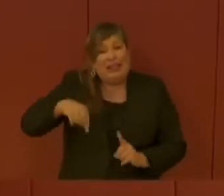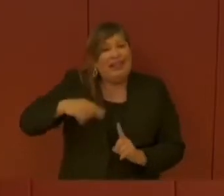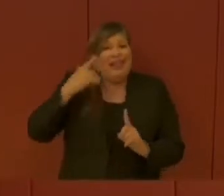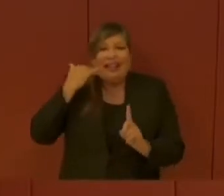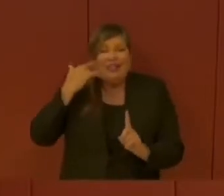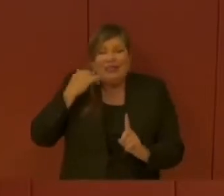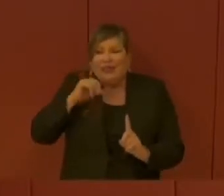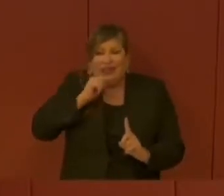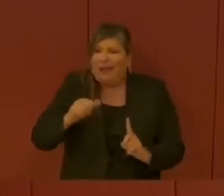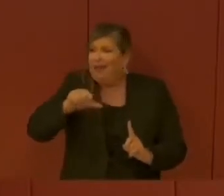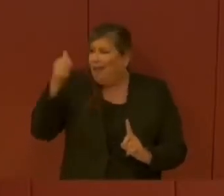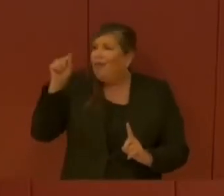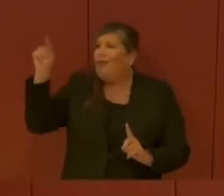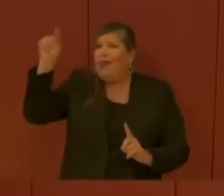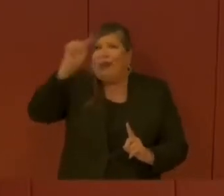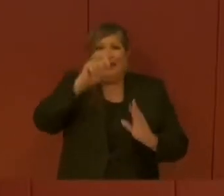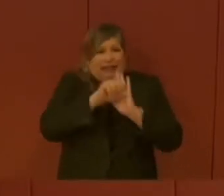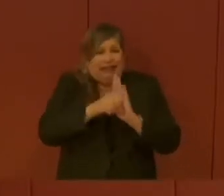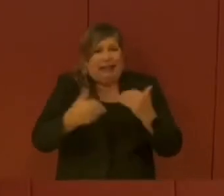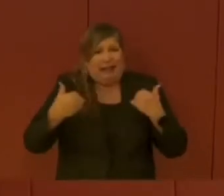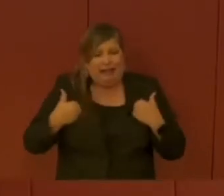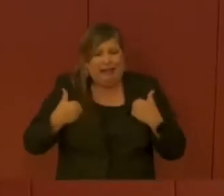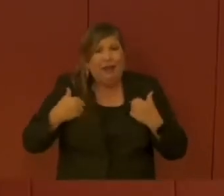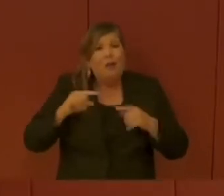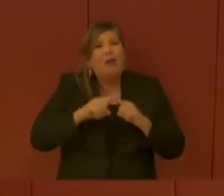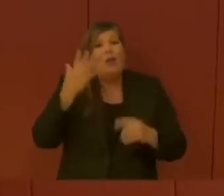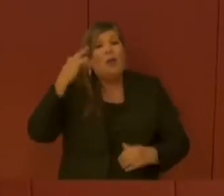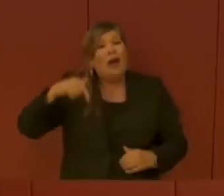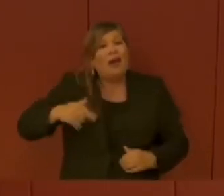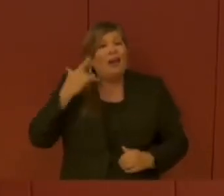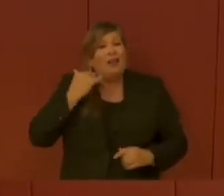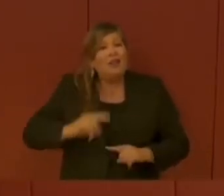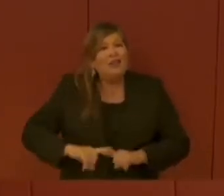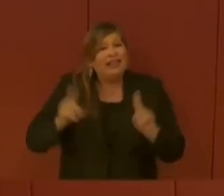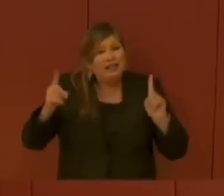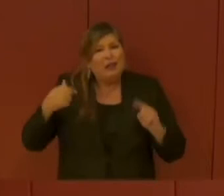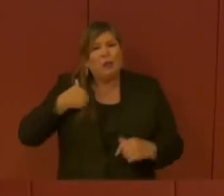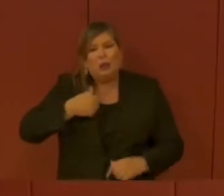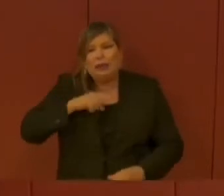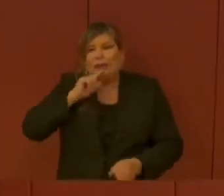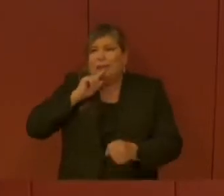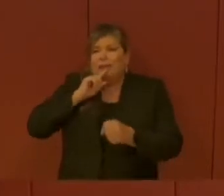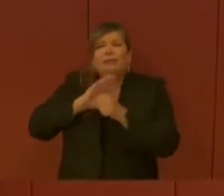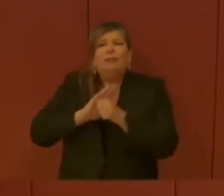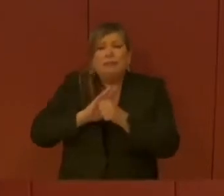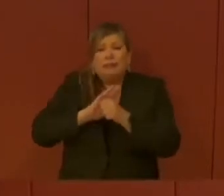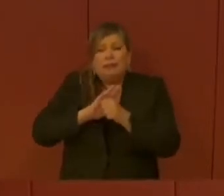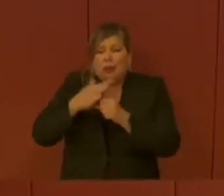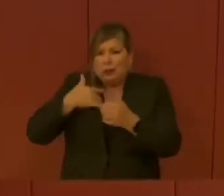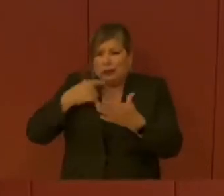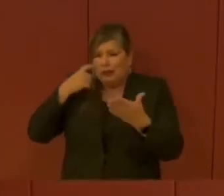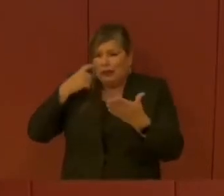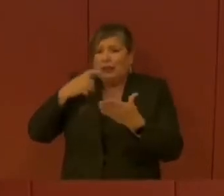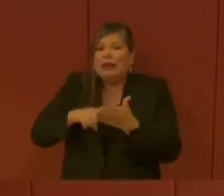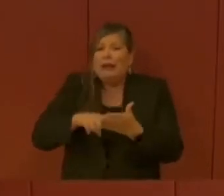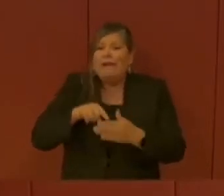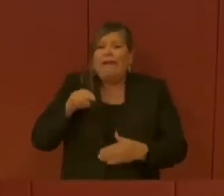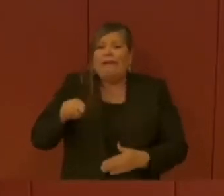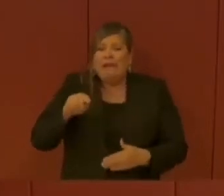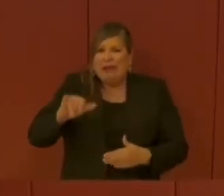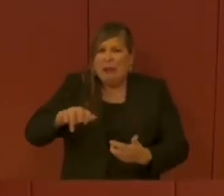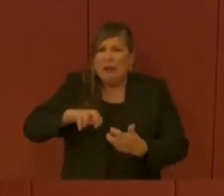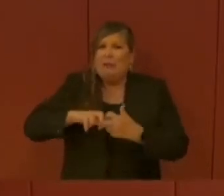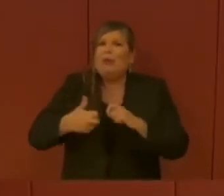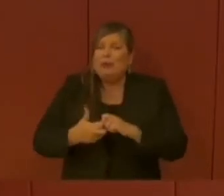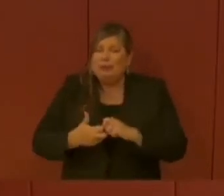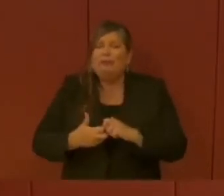what is unique is this commitment to begin to address it. We're humbled by this. We're sober by the